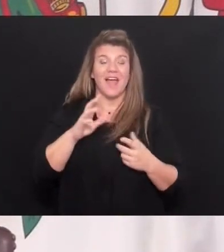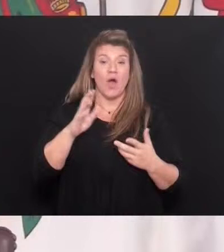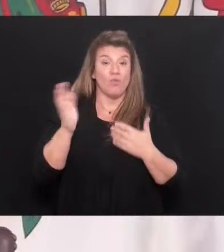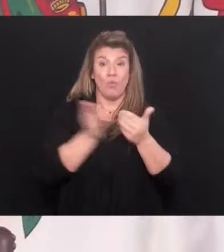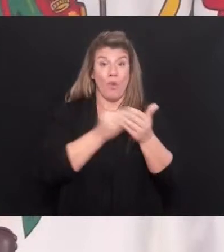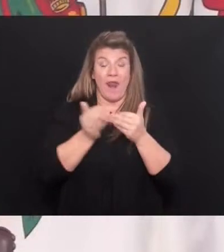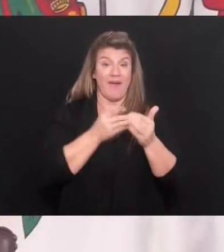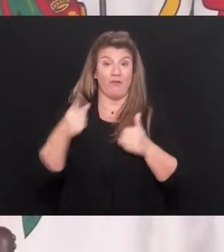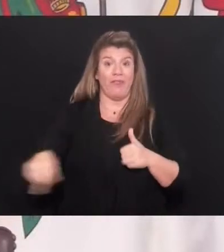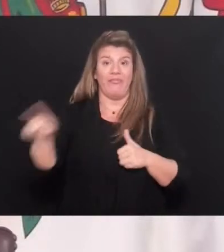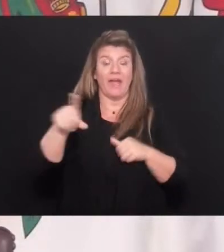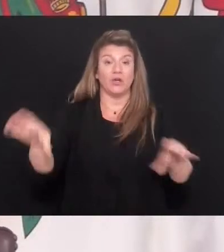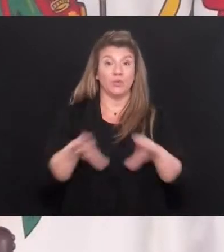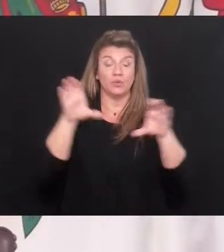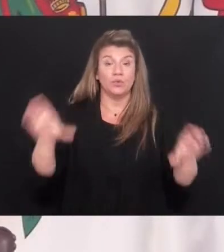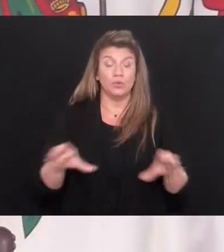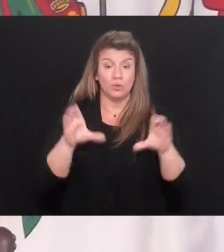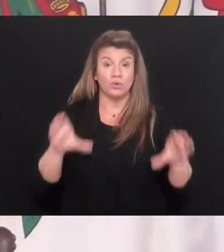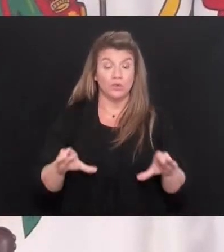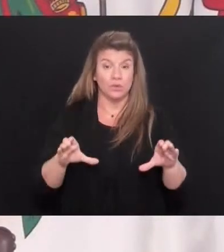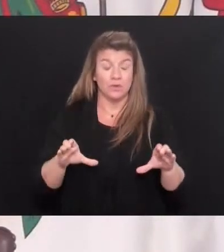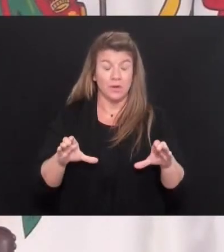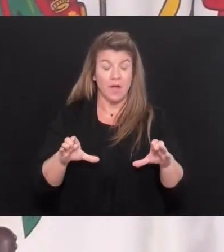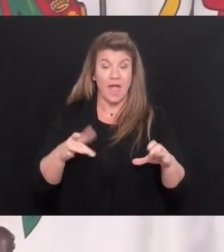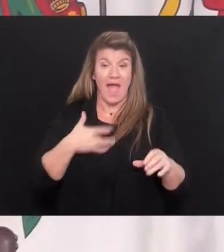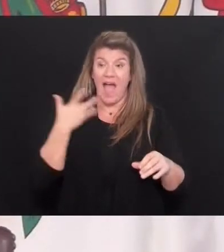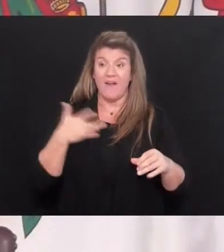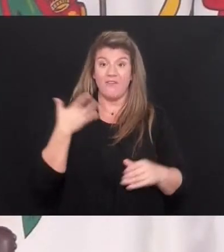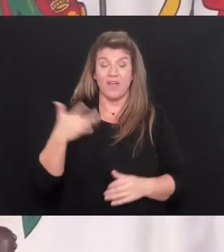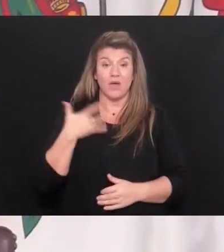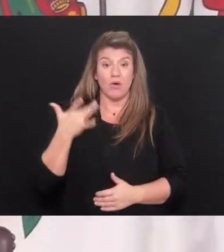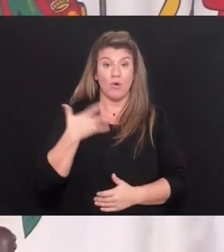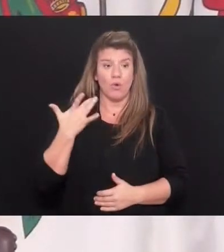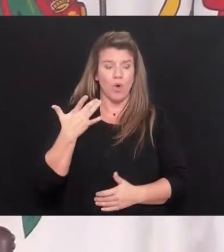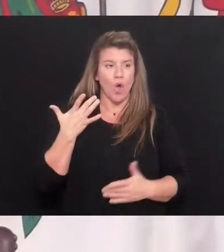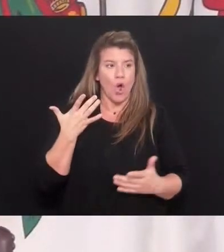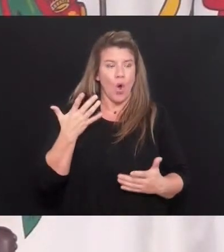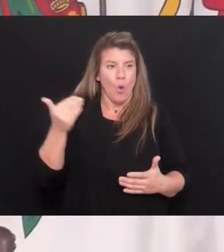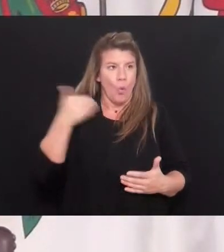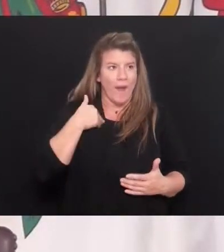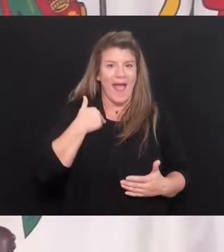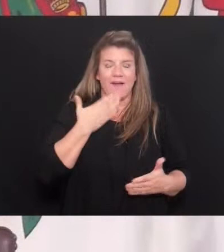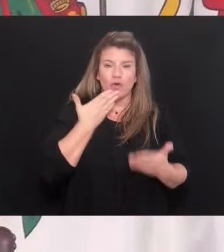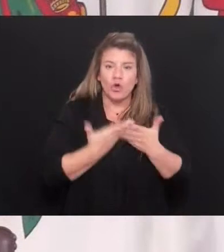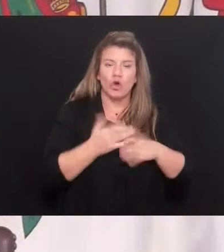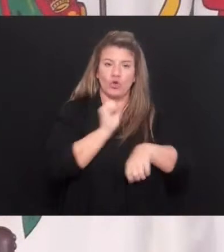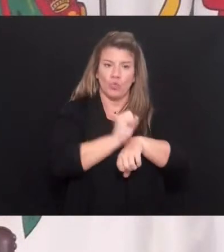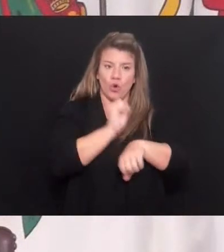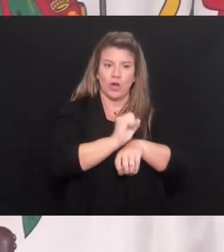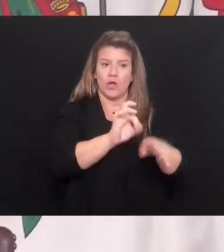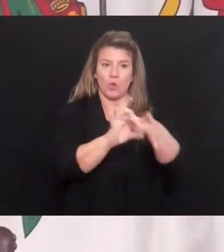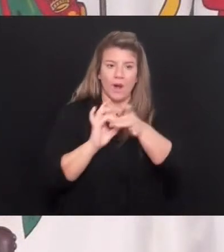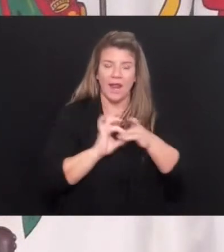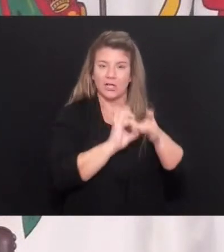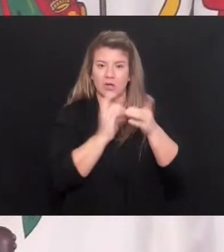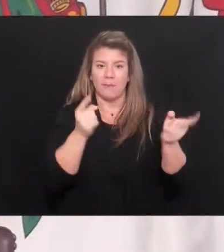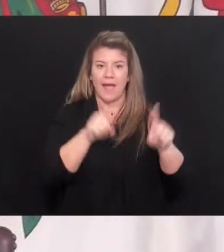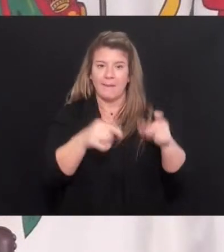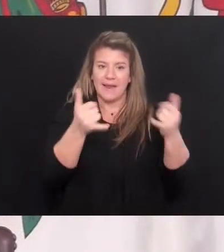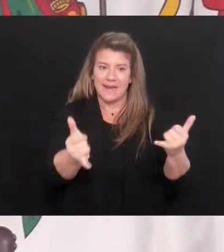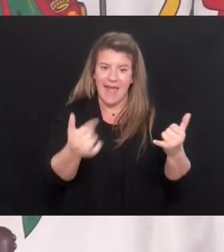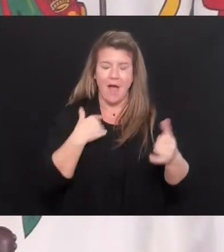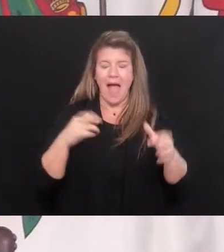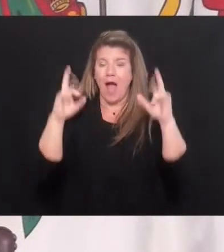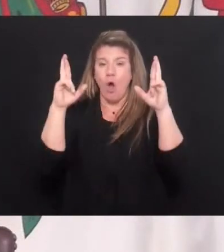whatever they do. I think we've got a great working relationship going on right now. I hope and pray it stays